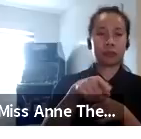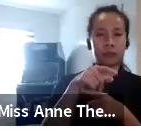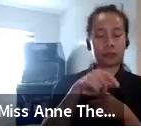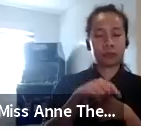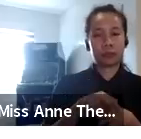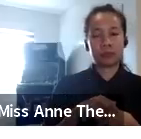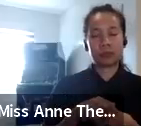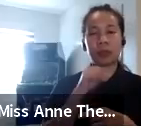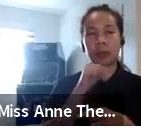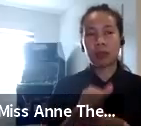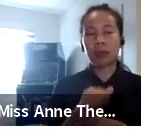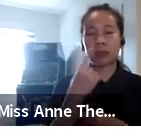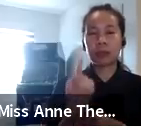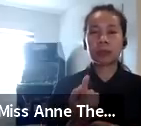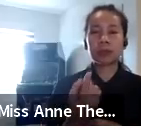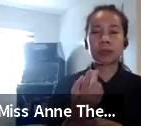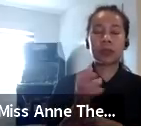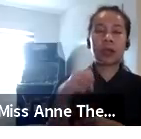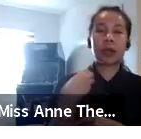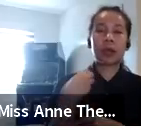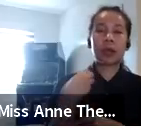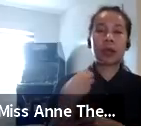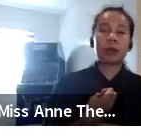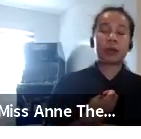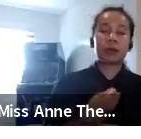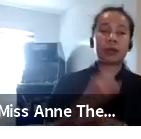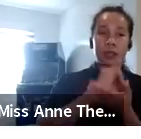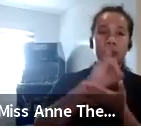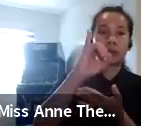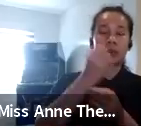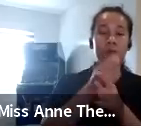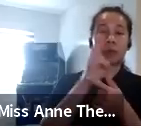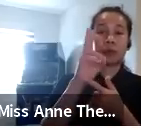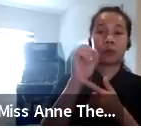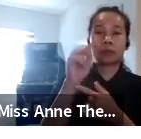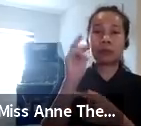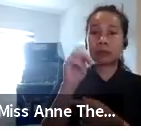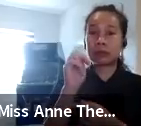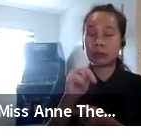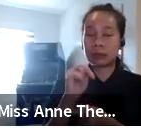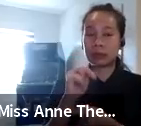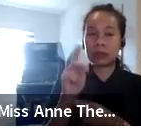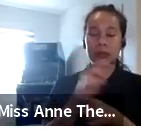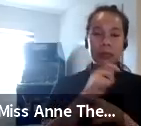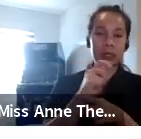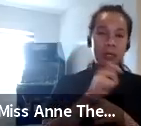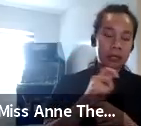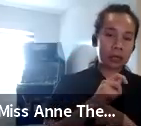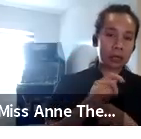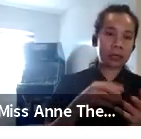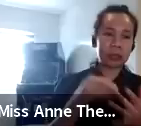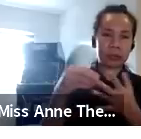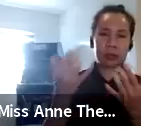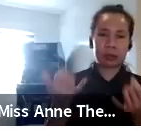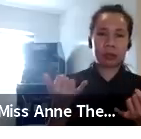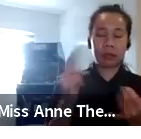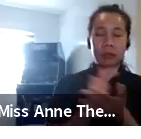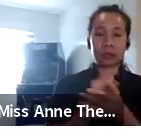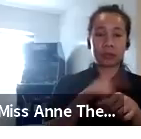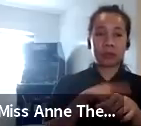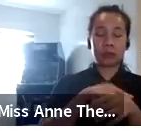only that our institution is providing us the needed training, especially now during this time of